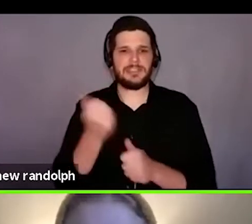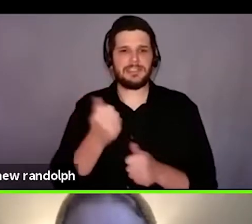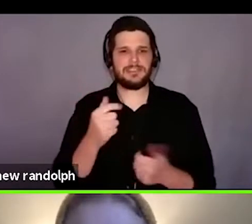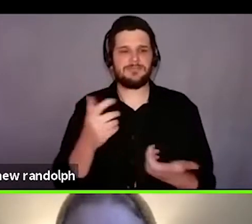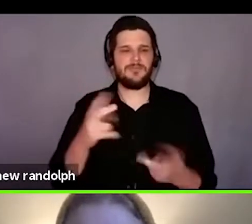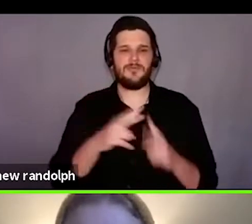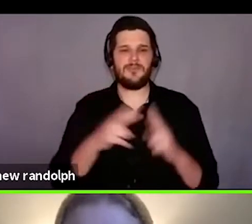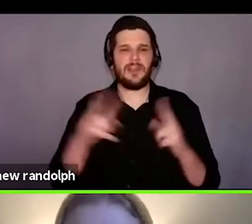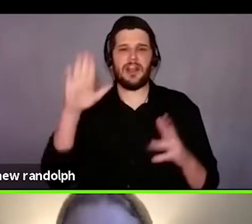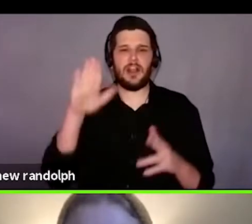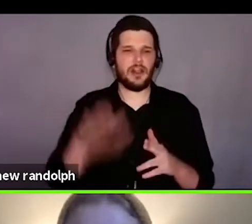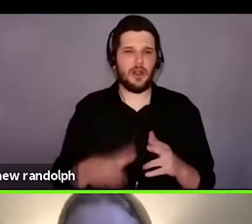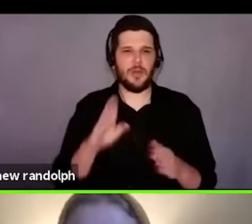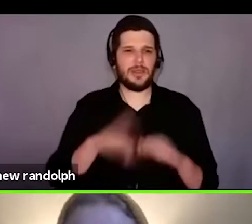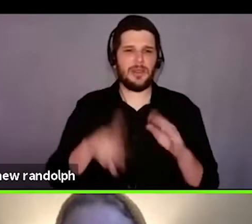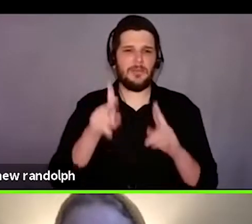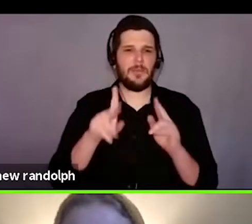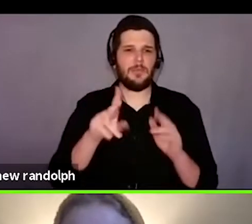reservation,